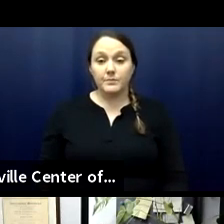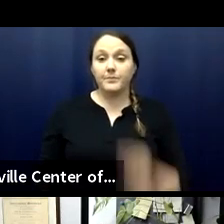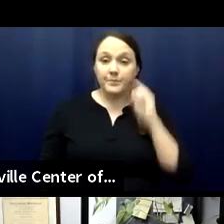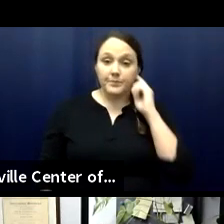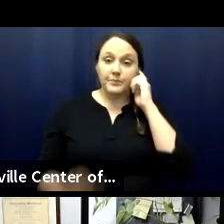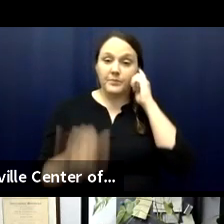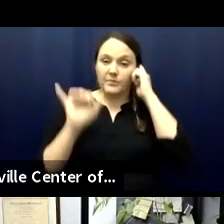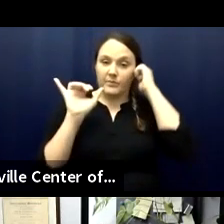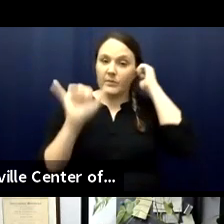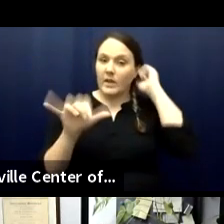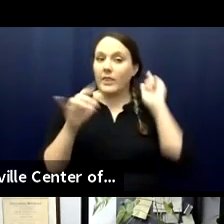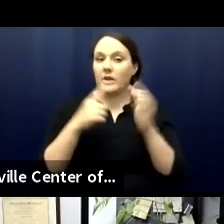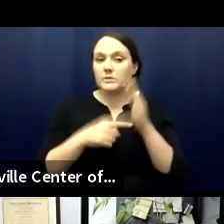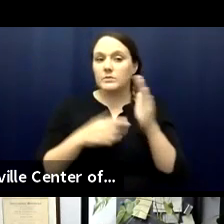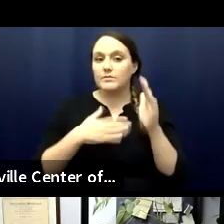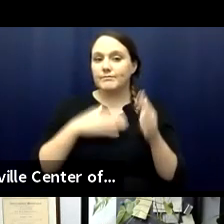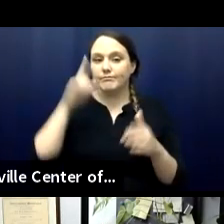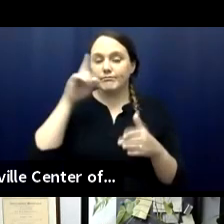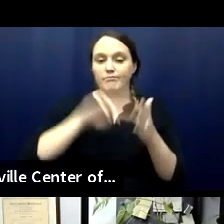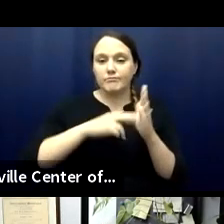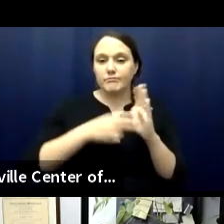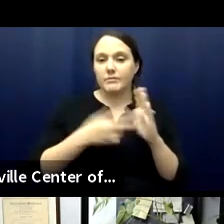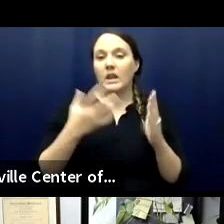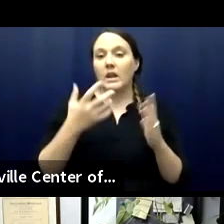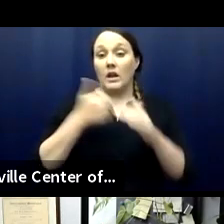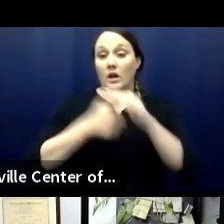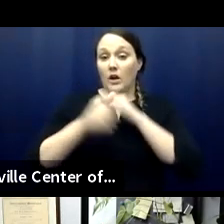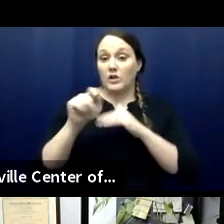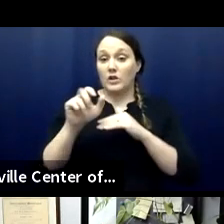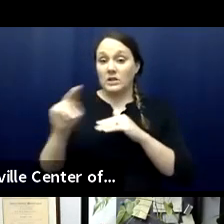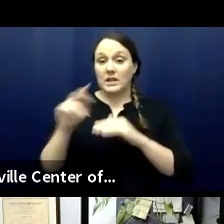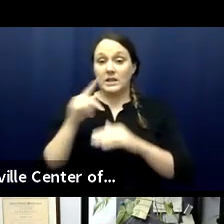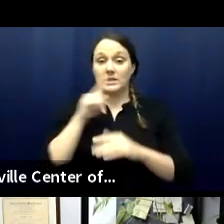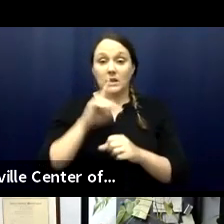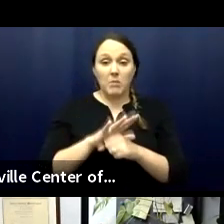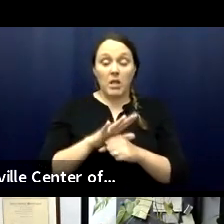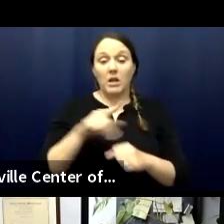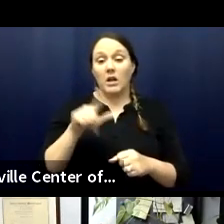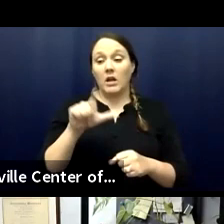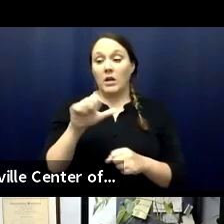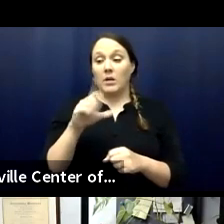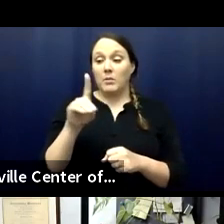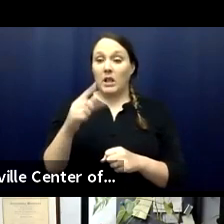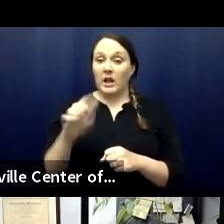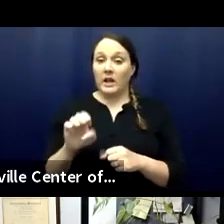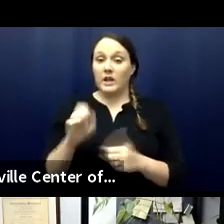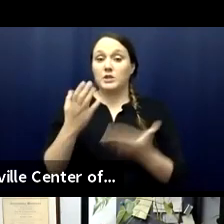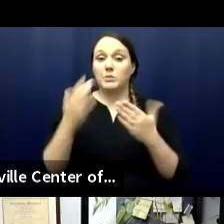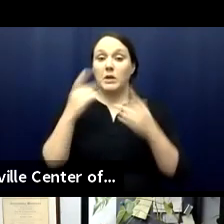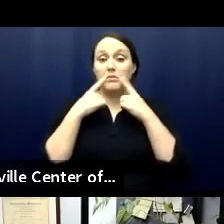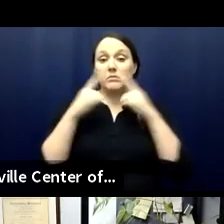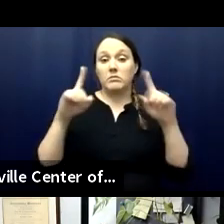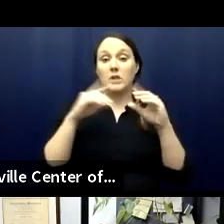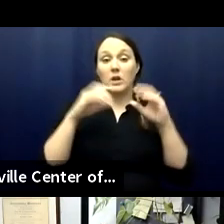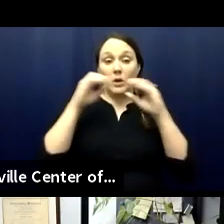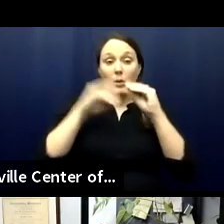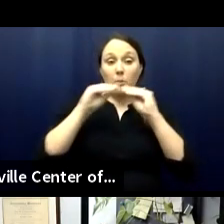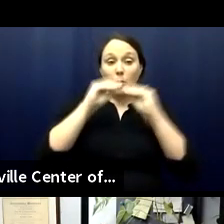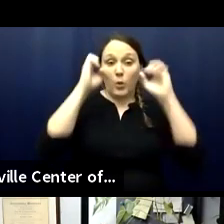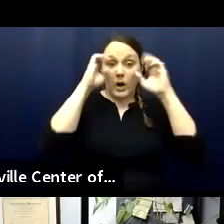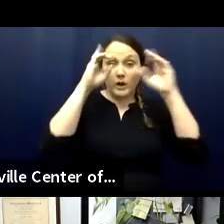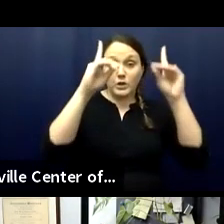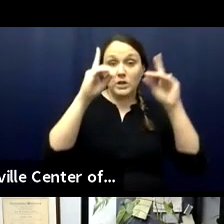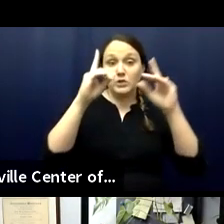That's what I was getting at. I was wondering if under the Tennessee Pledge, we may accomplish things with more education versus continuing a curfew, which